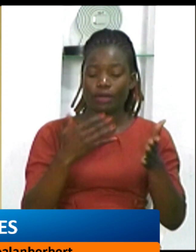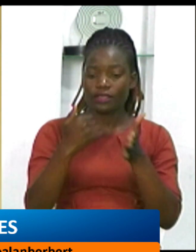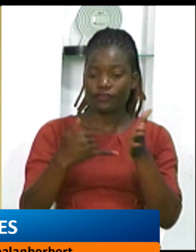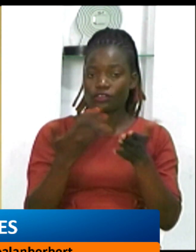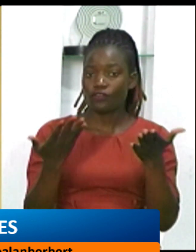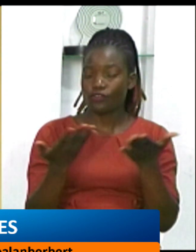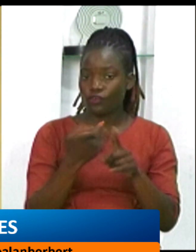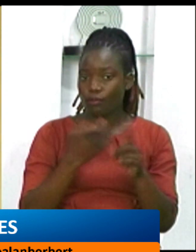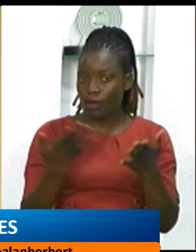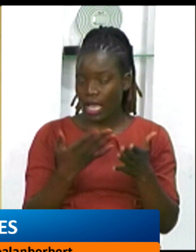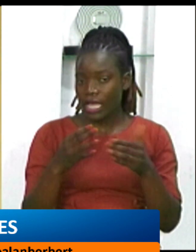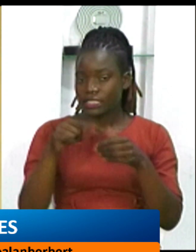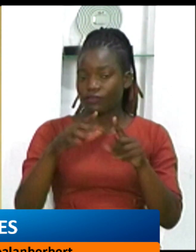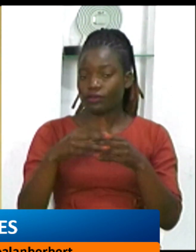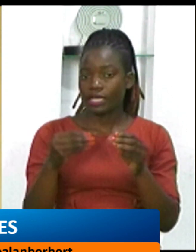created.